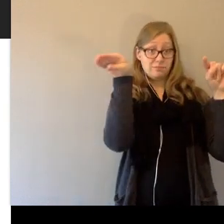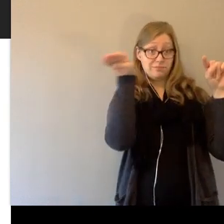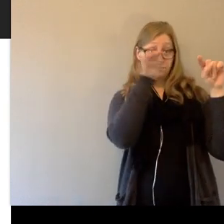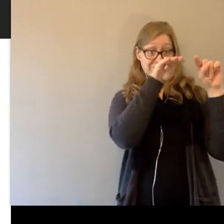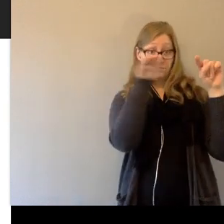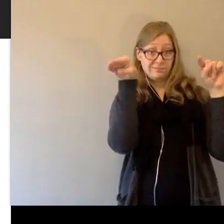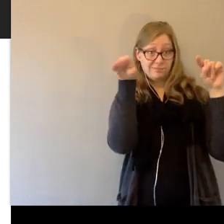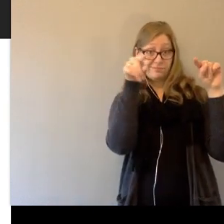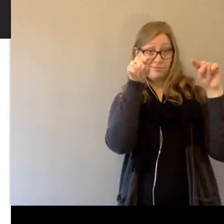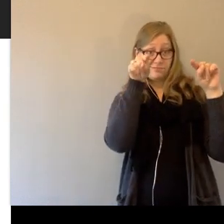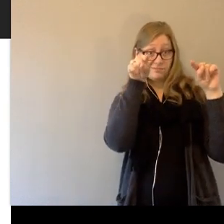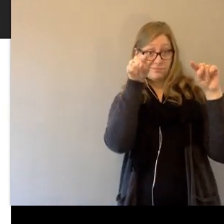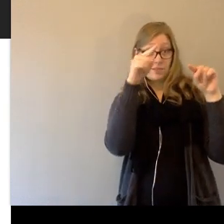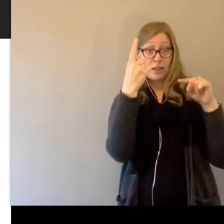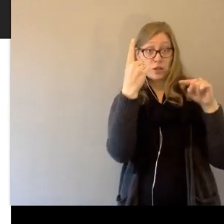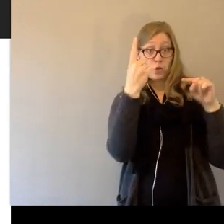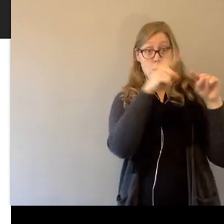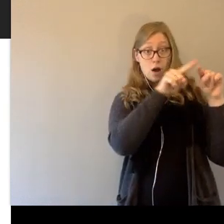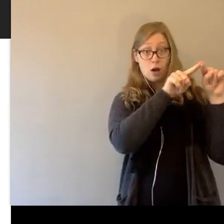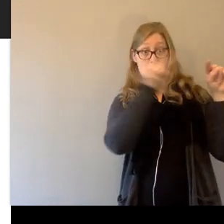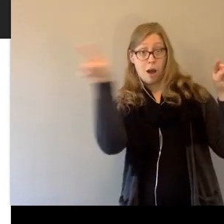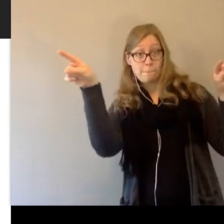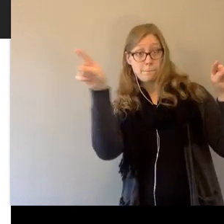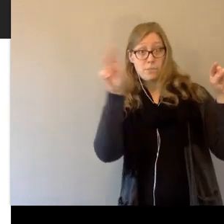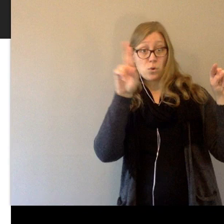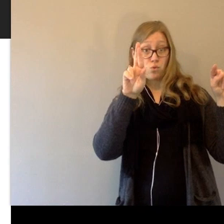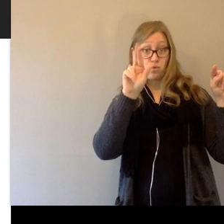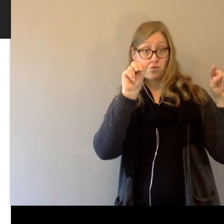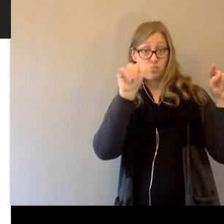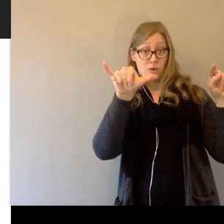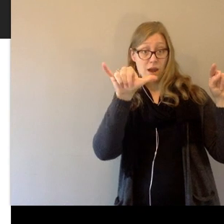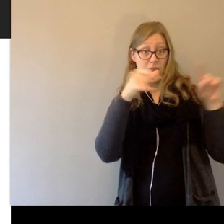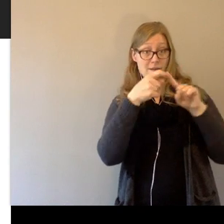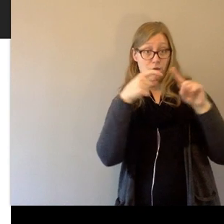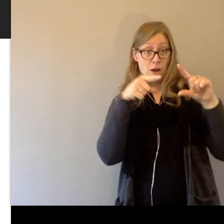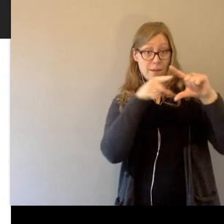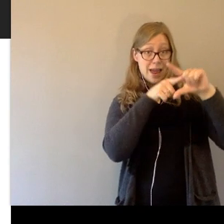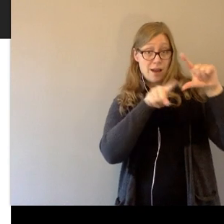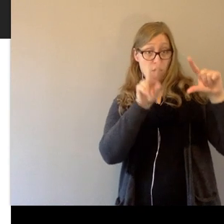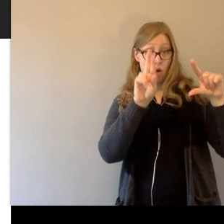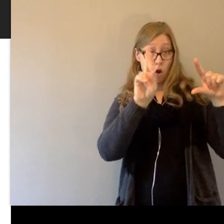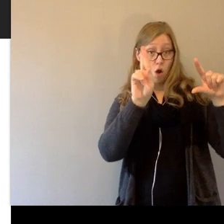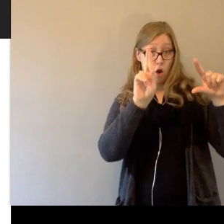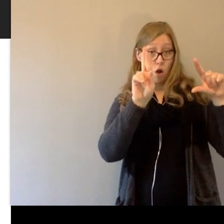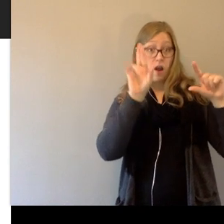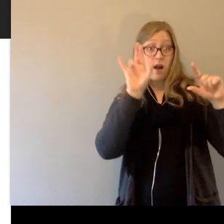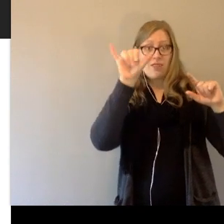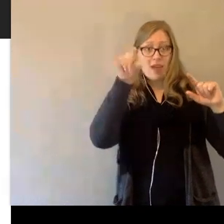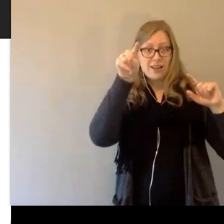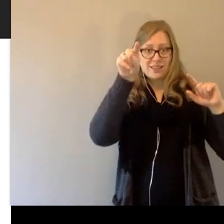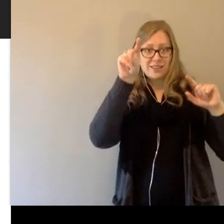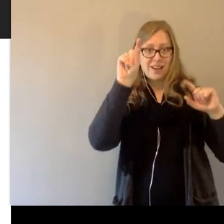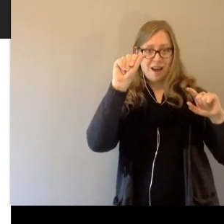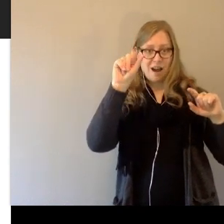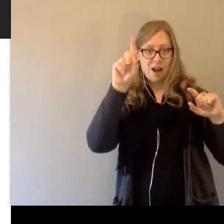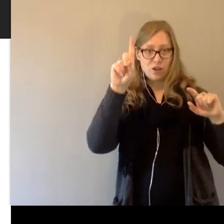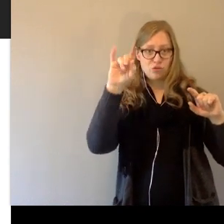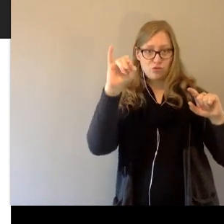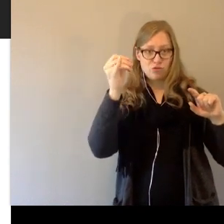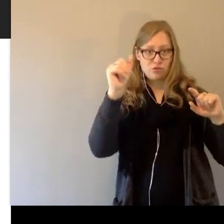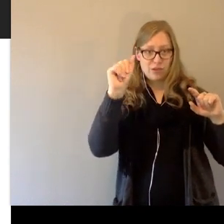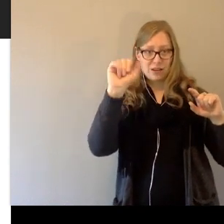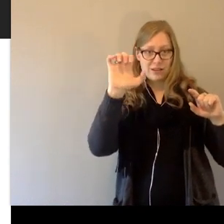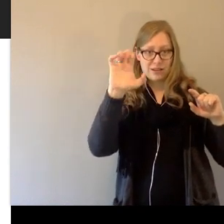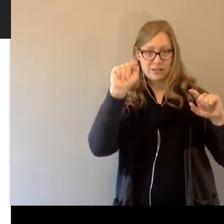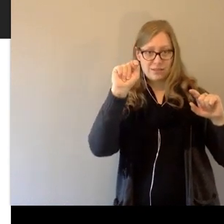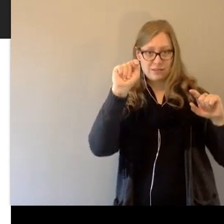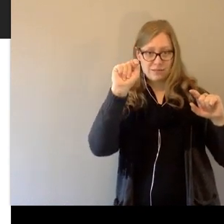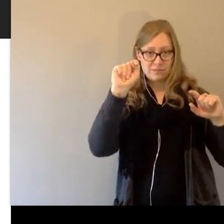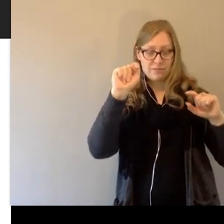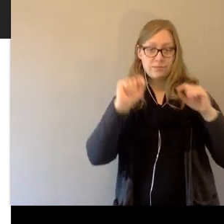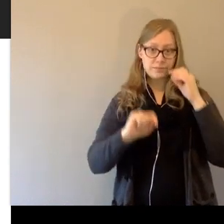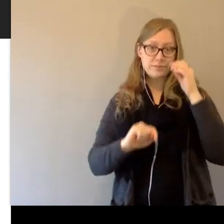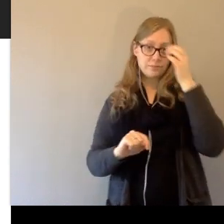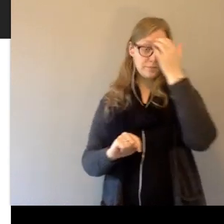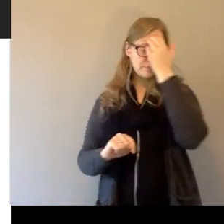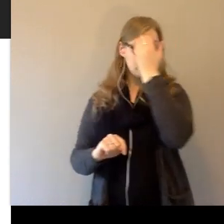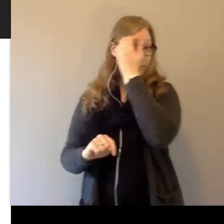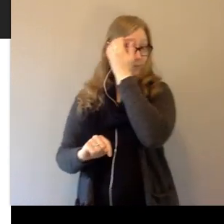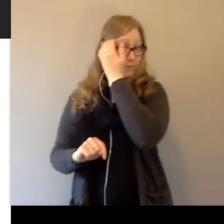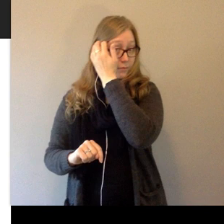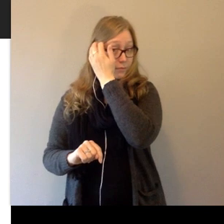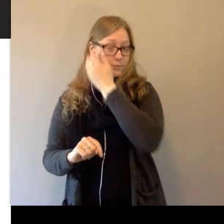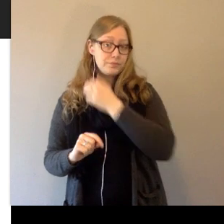of the rays of angle R, is going to be the adjacent side. So this is the adjacent